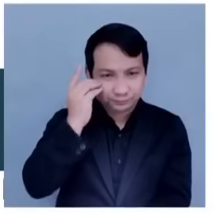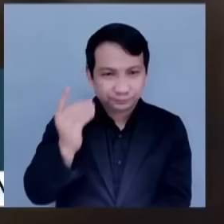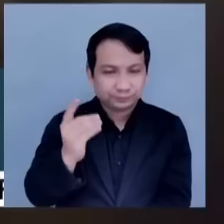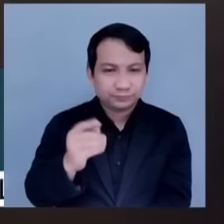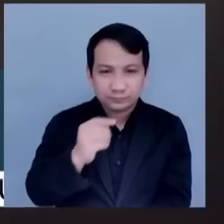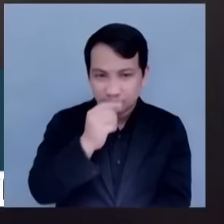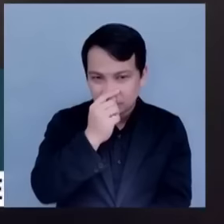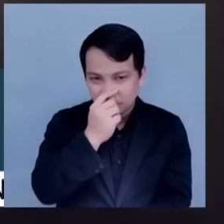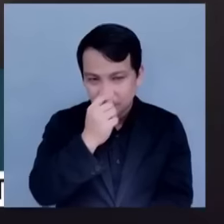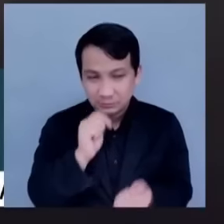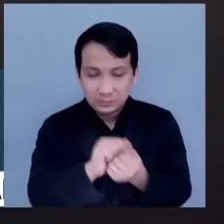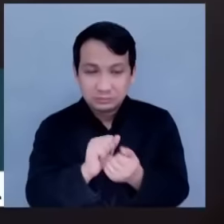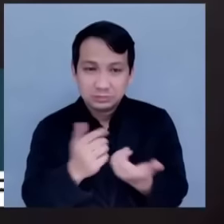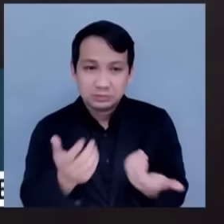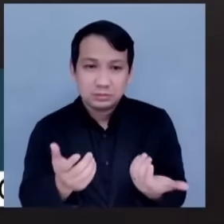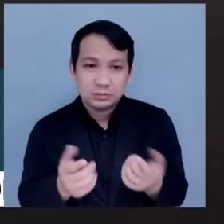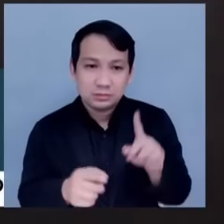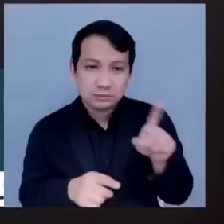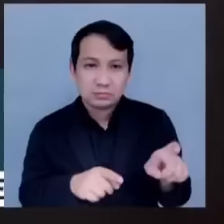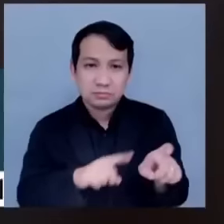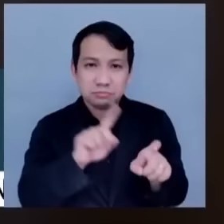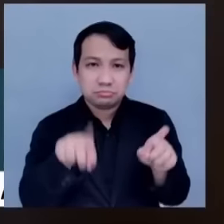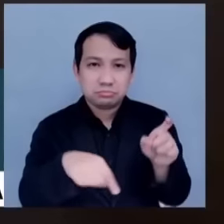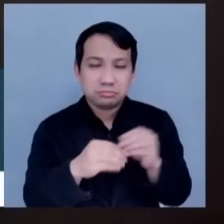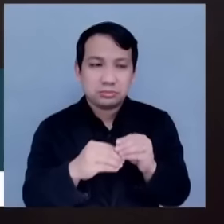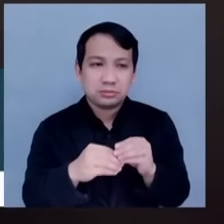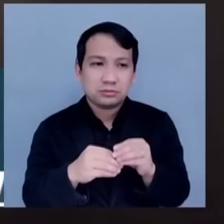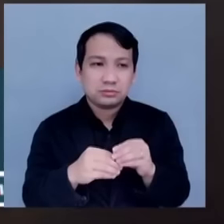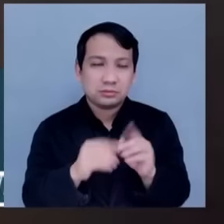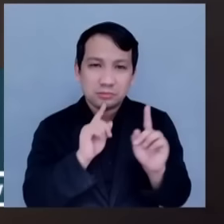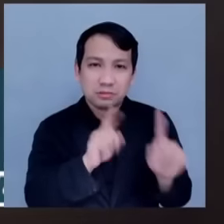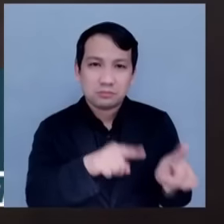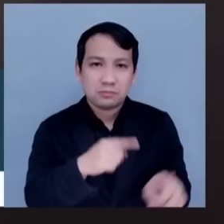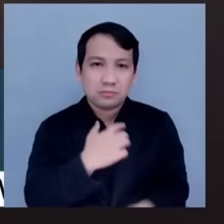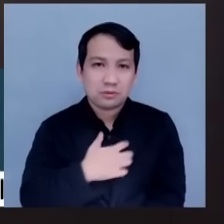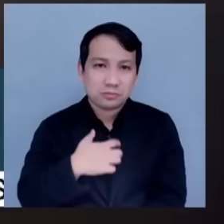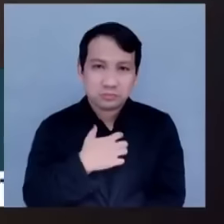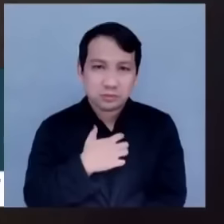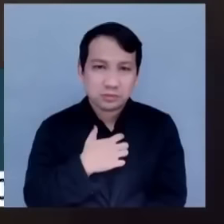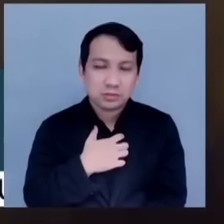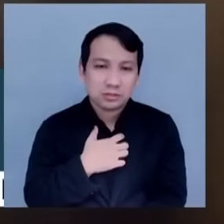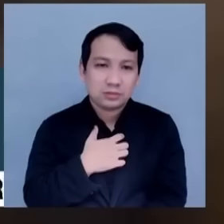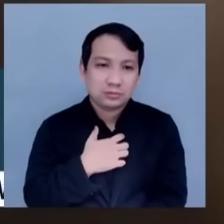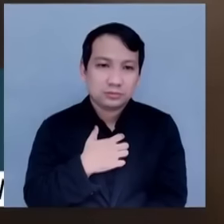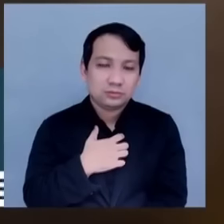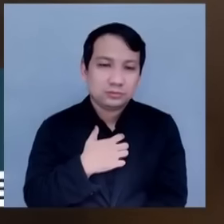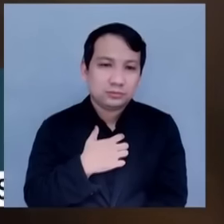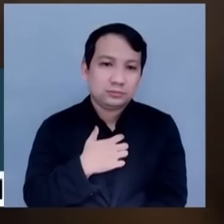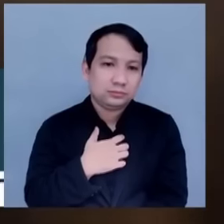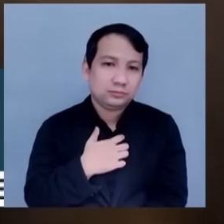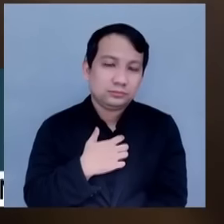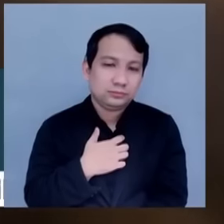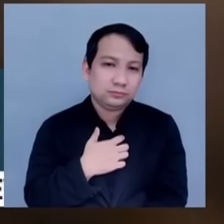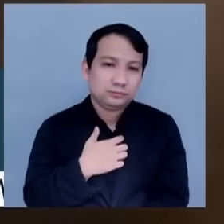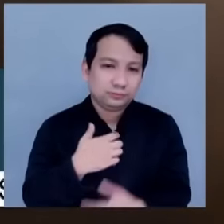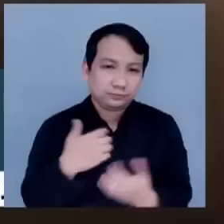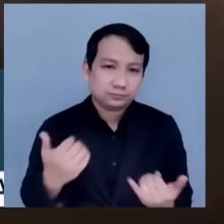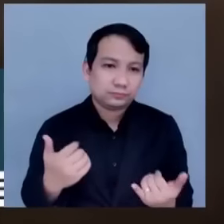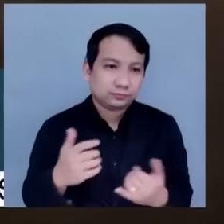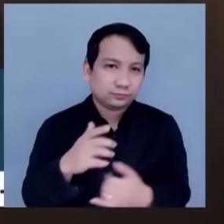Well, siyempre, we have to answer all the allegations, diba? Right now, where we saddled with the AMLA